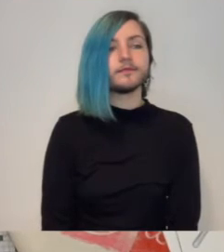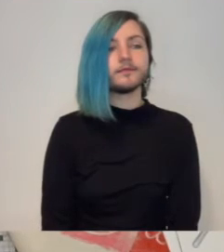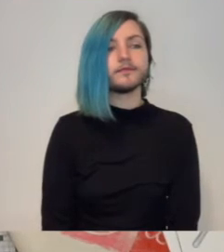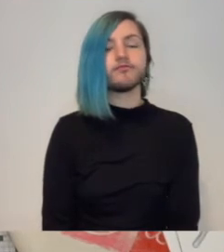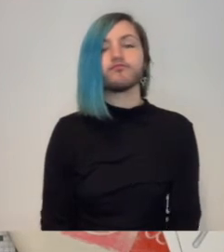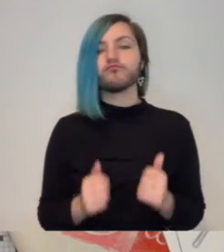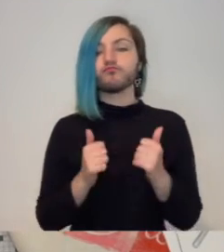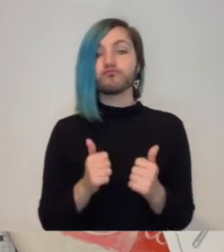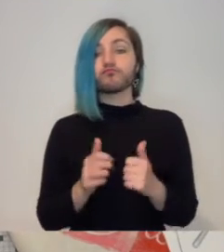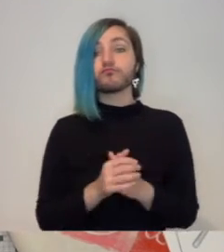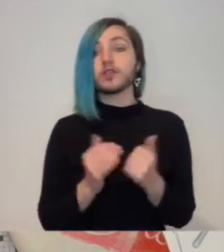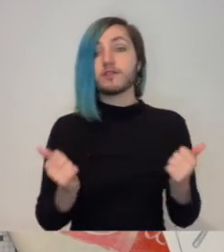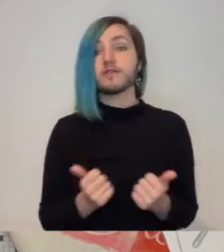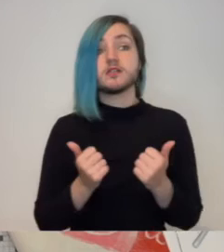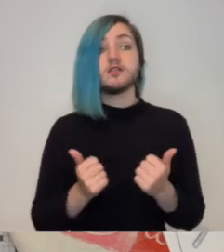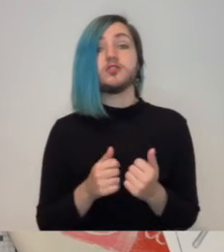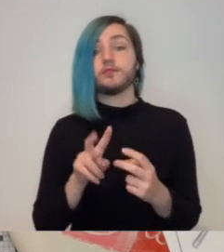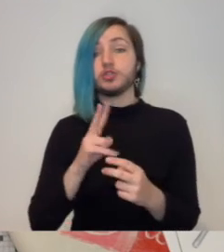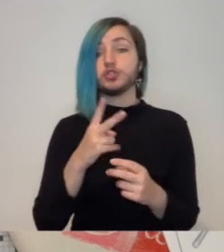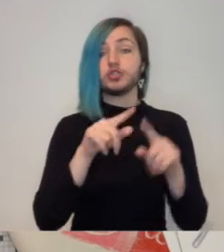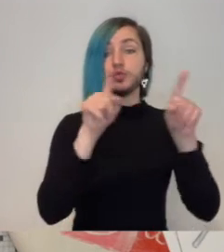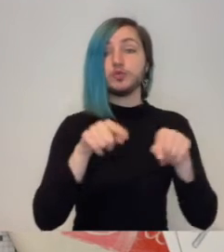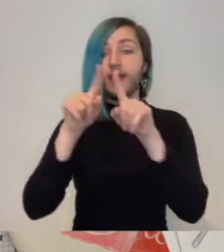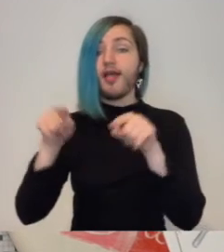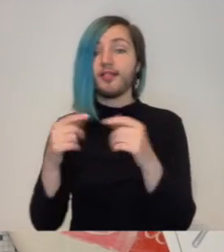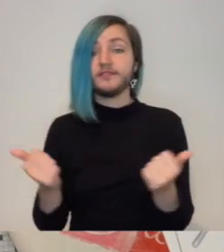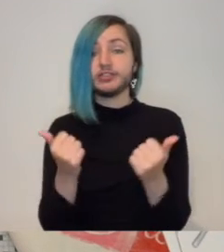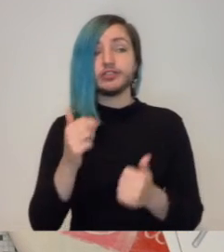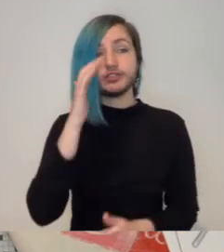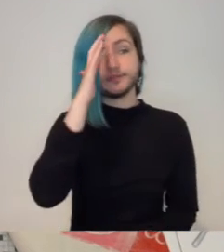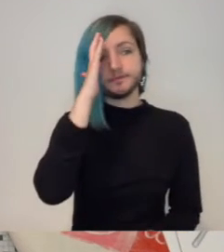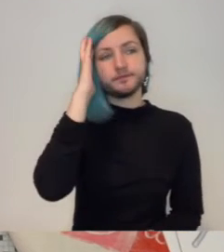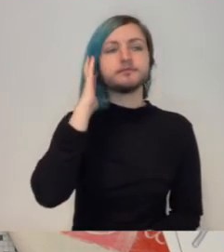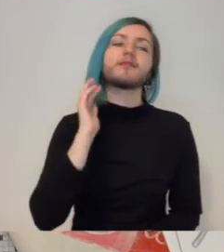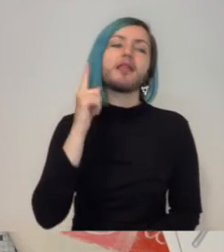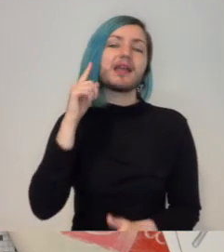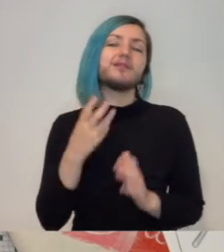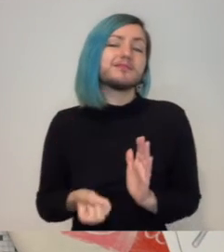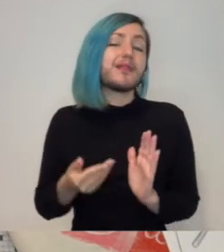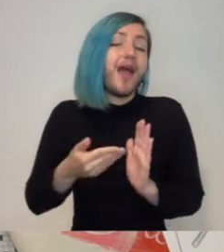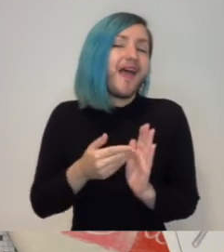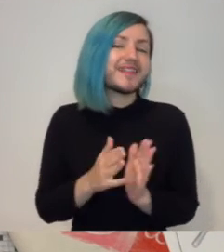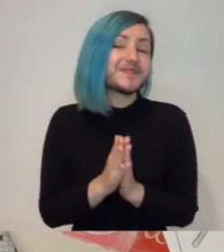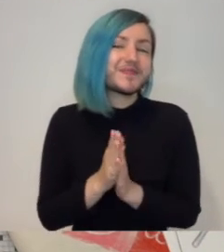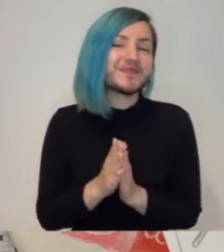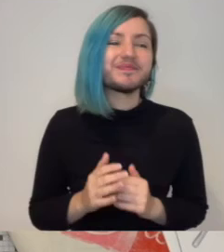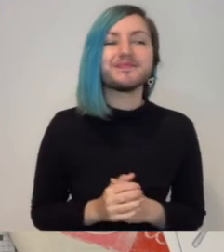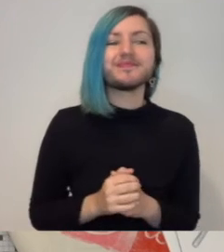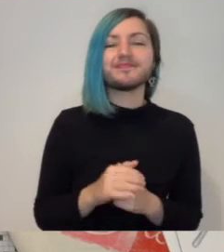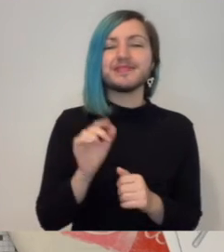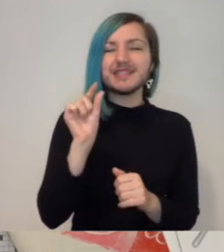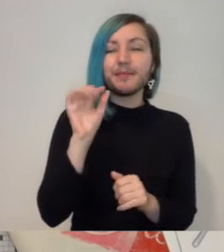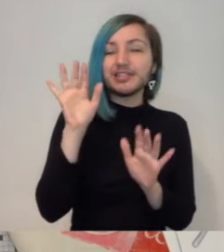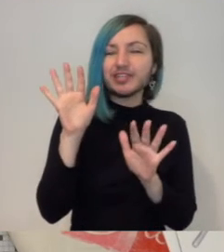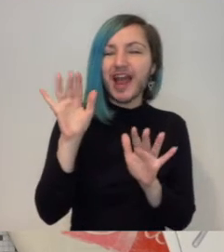So yeah, so I finished. I've got my 2 sheets. I think I'm just gonna be extra. That's a little shiny